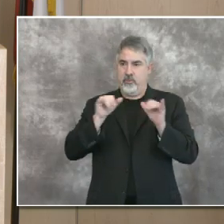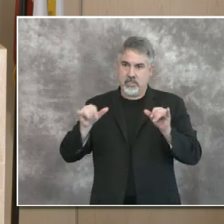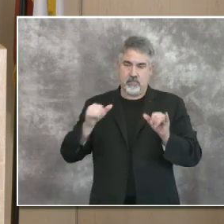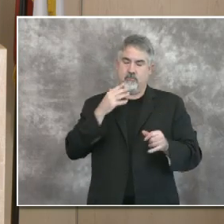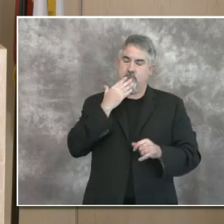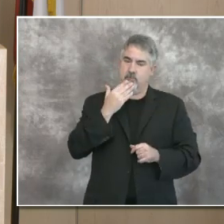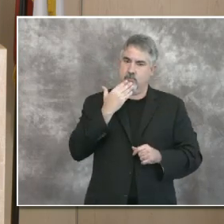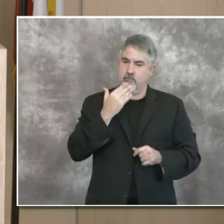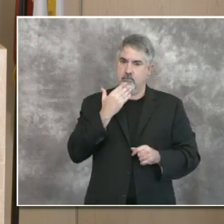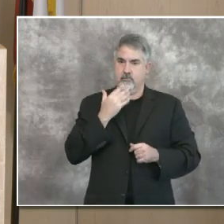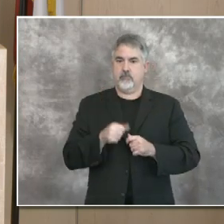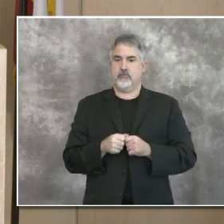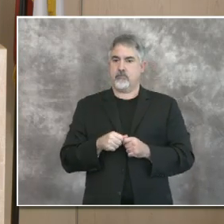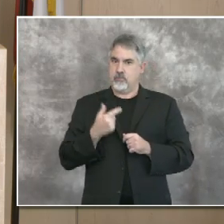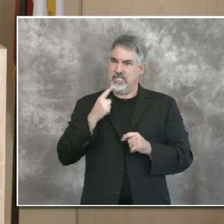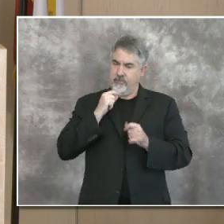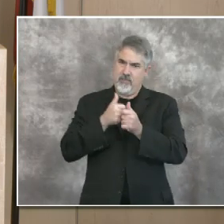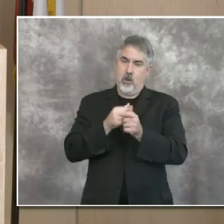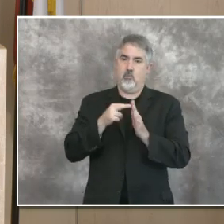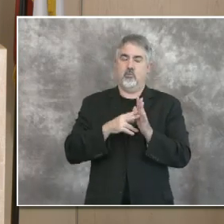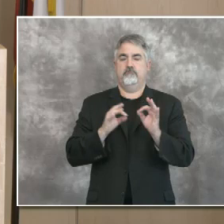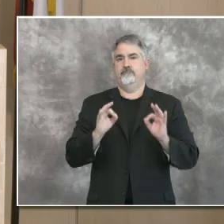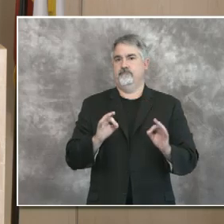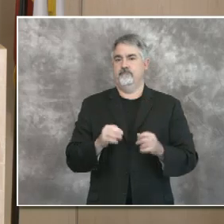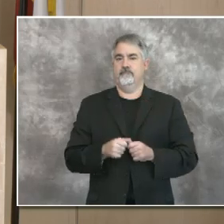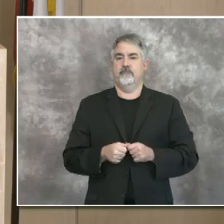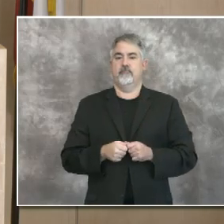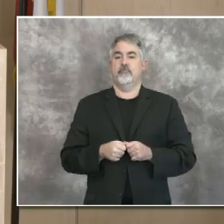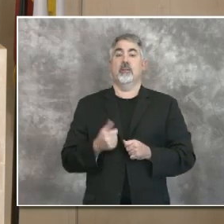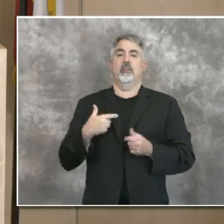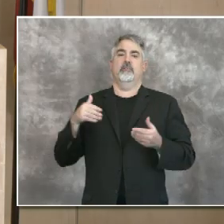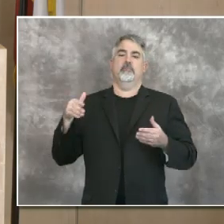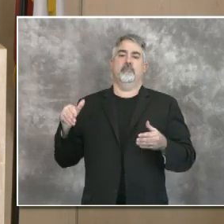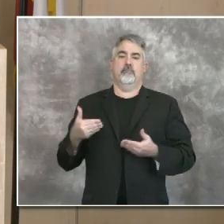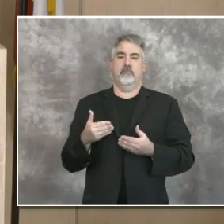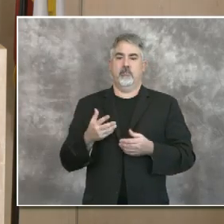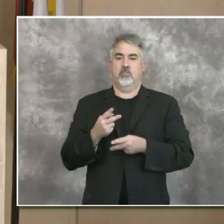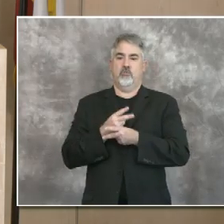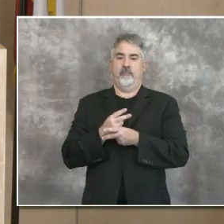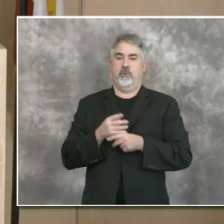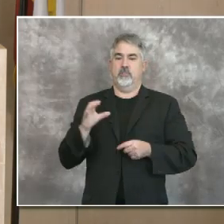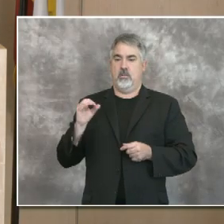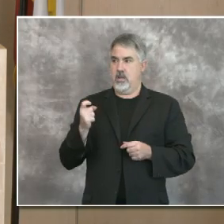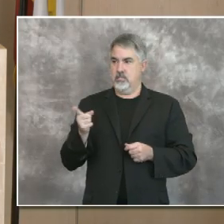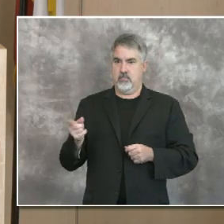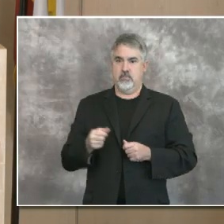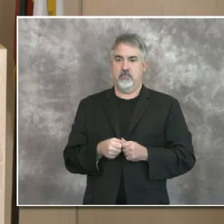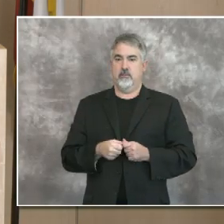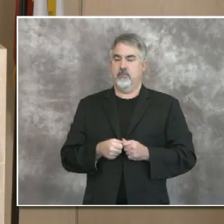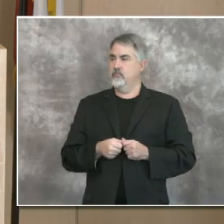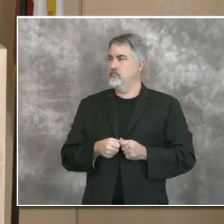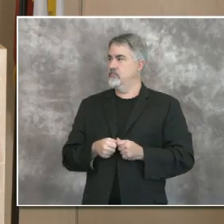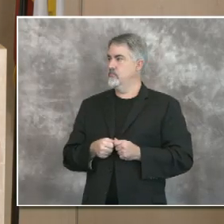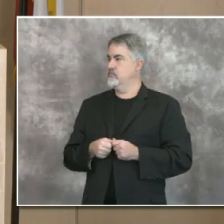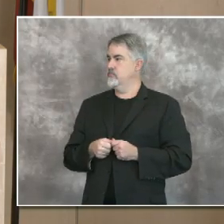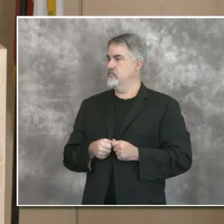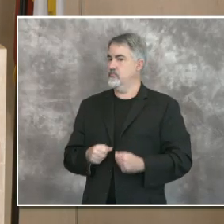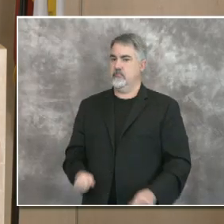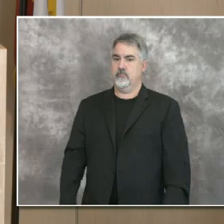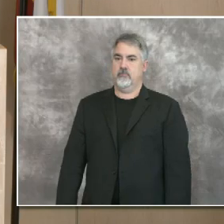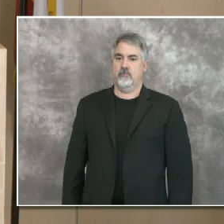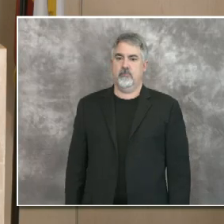orders. So with that, I would like to welcome back to the podium Supervisor Cox. Thank you so much.